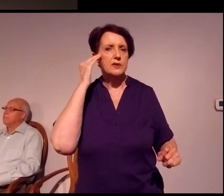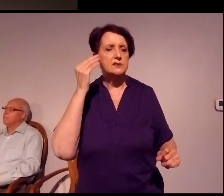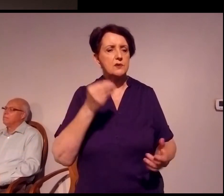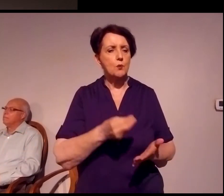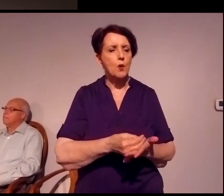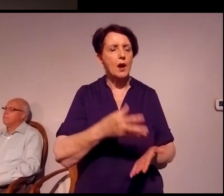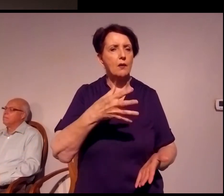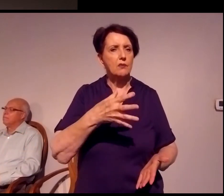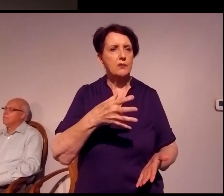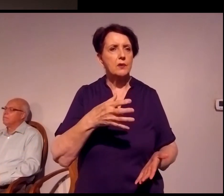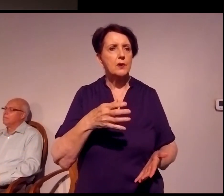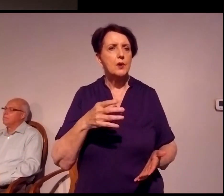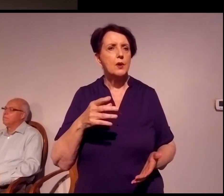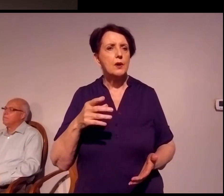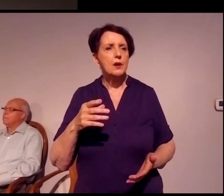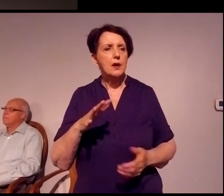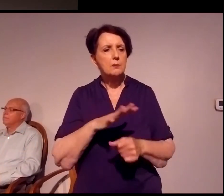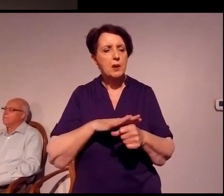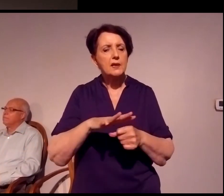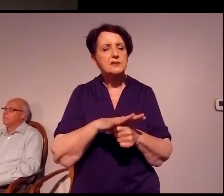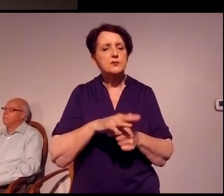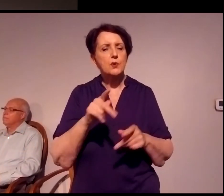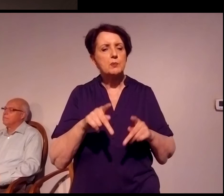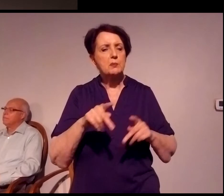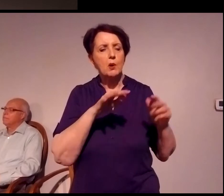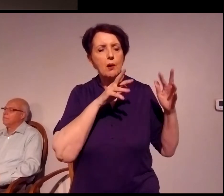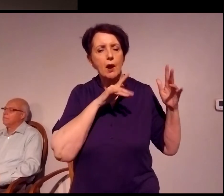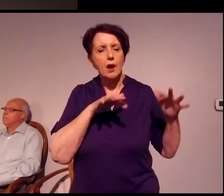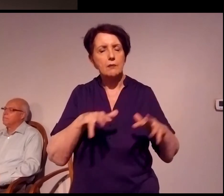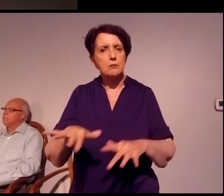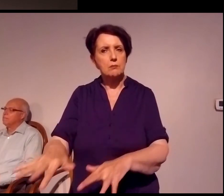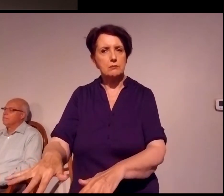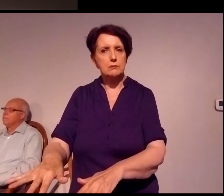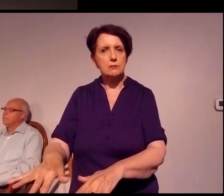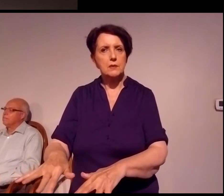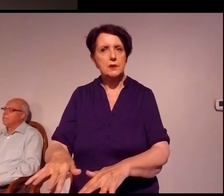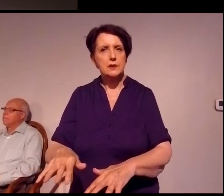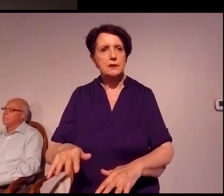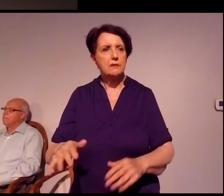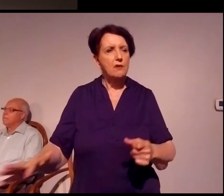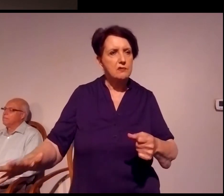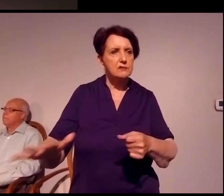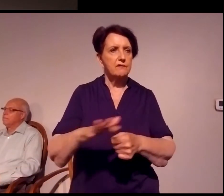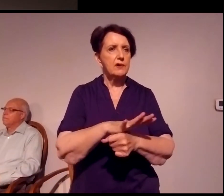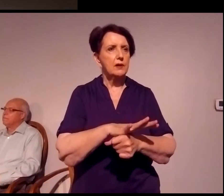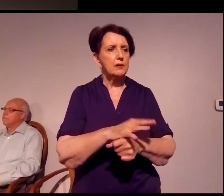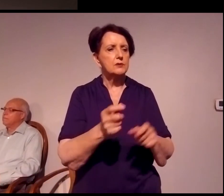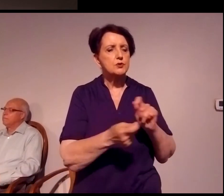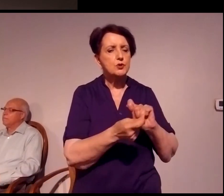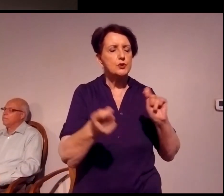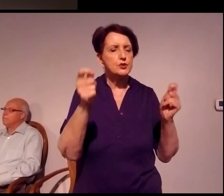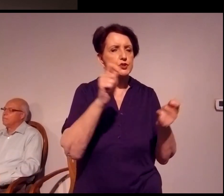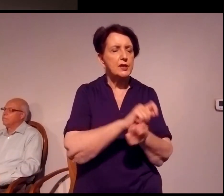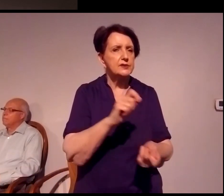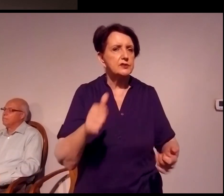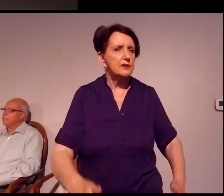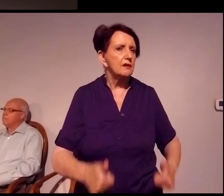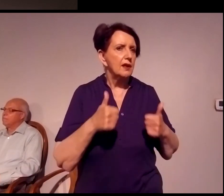where people come. These spaces are filled with people who are transforming and transcending old ways of